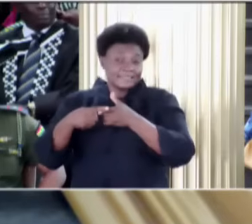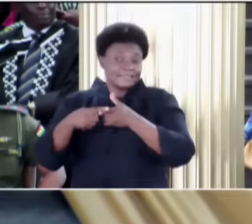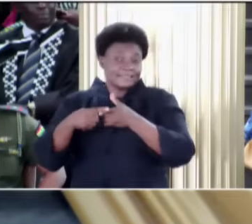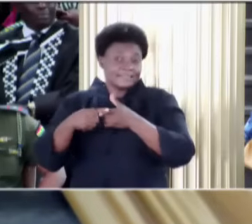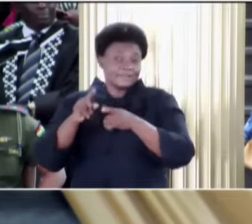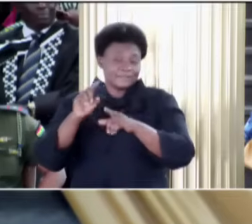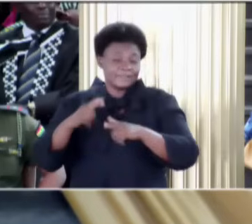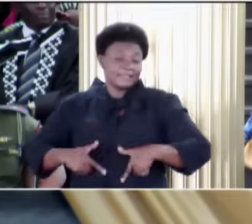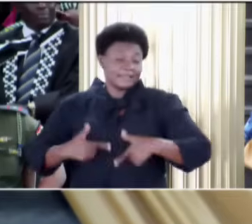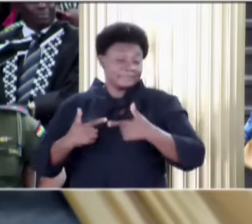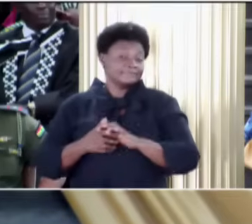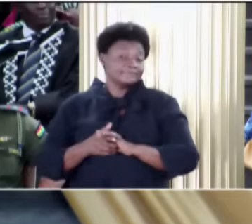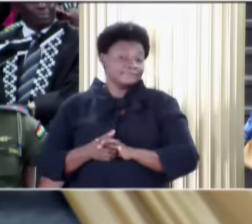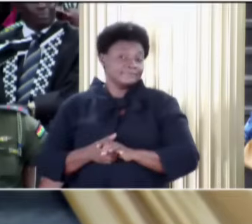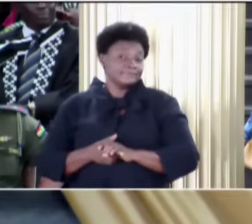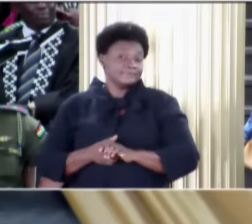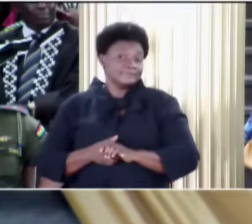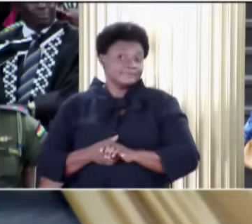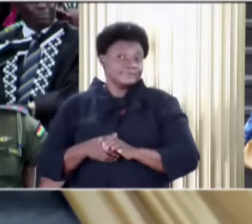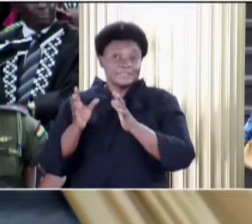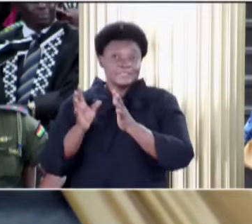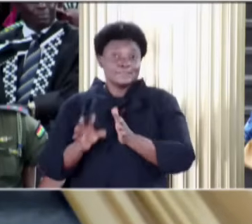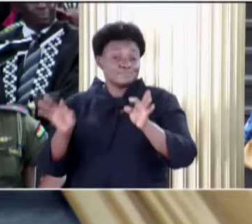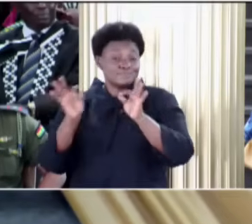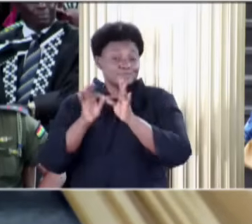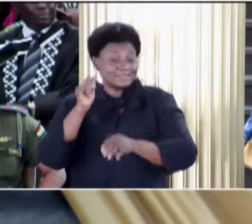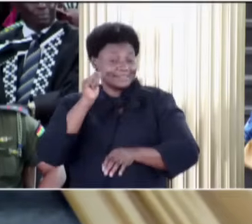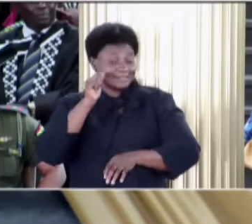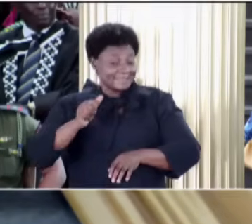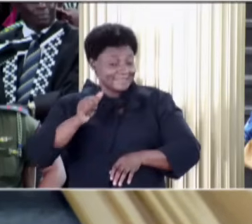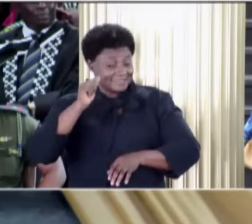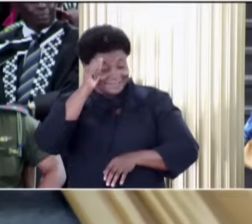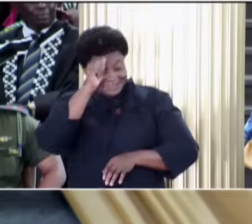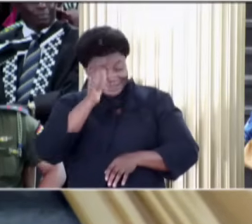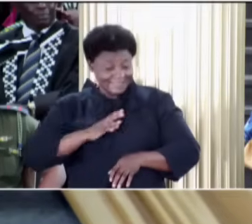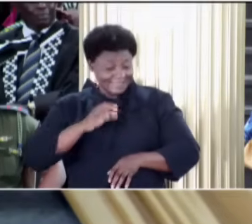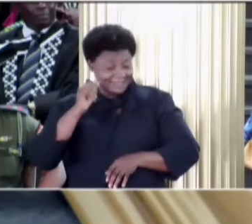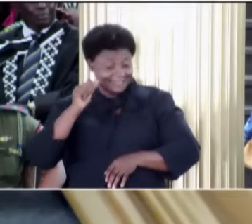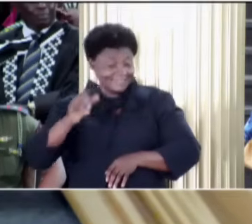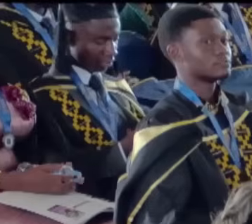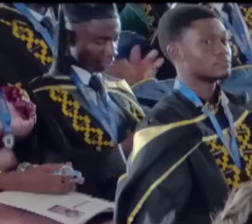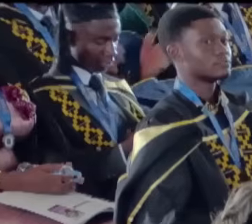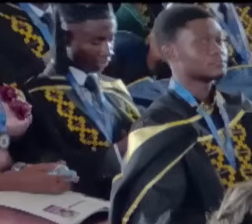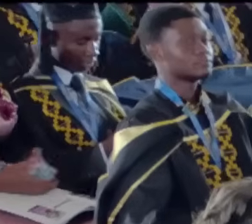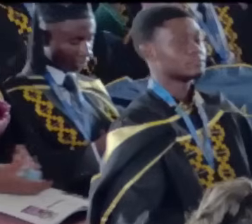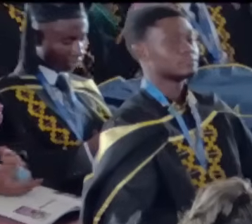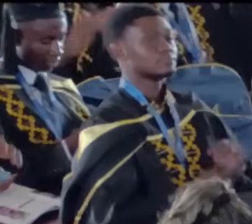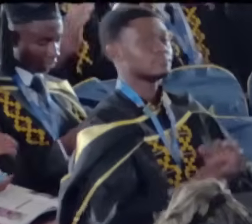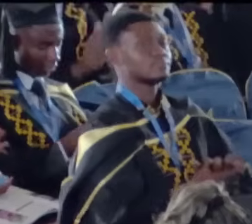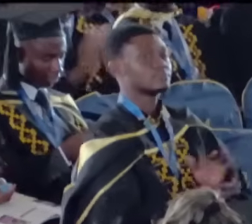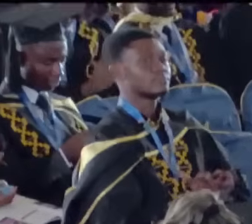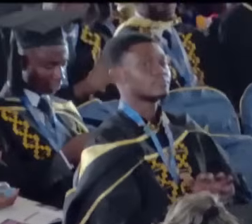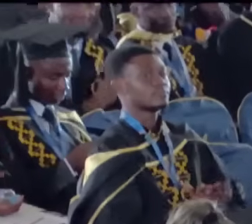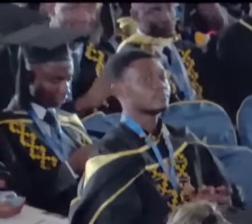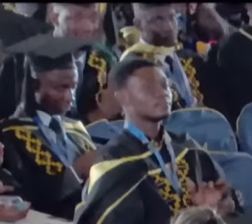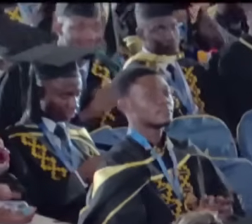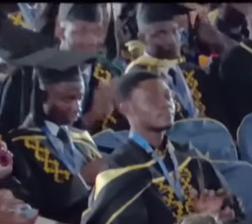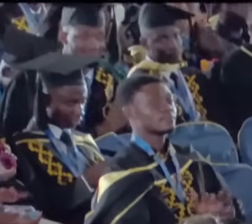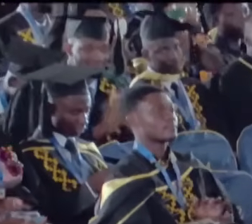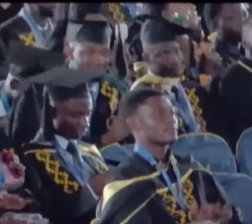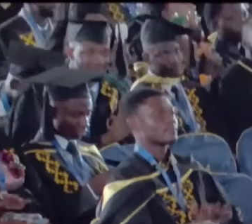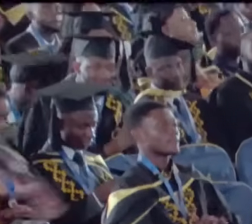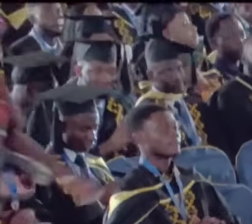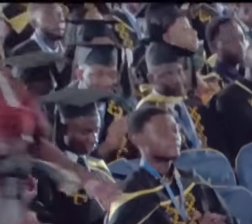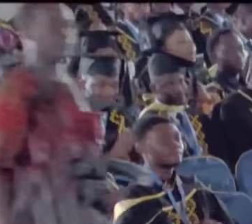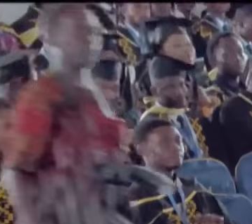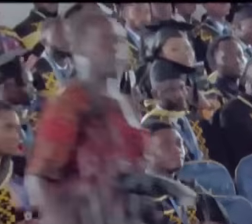his life. Distinguished ladies and gentlemen, please join me to welcome Emmanuel Appiagyei to